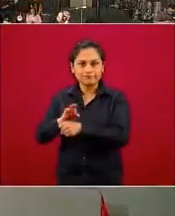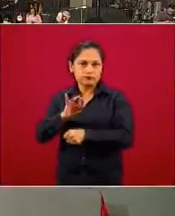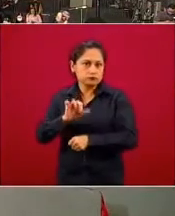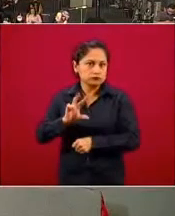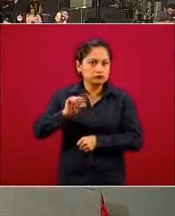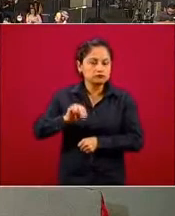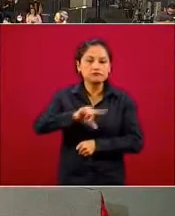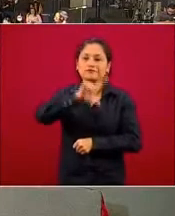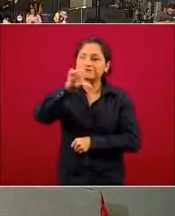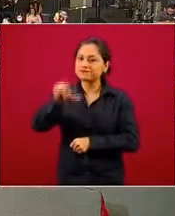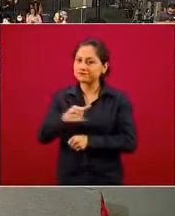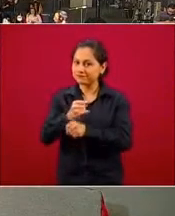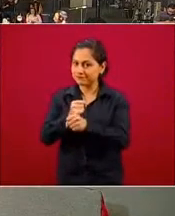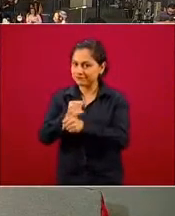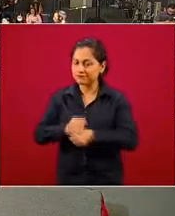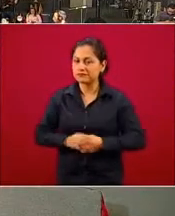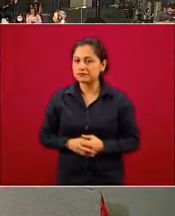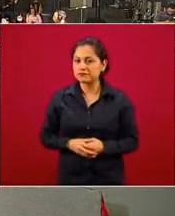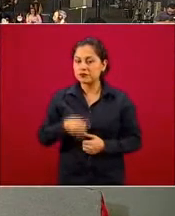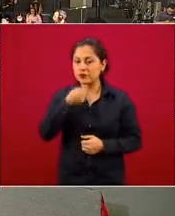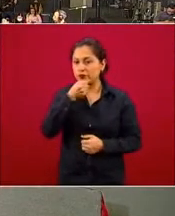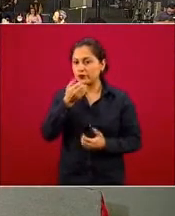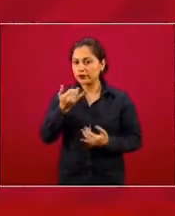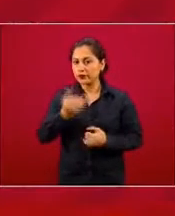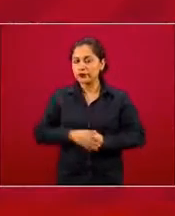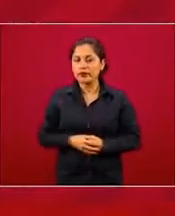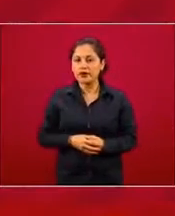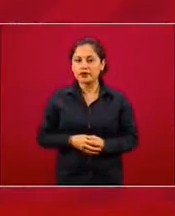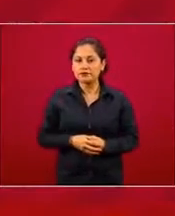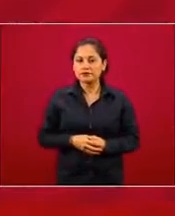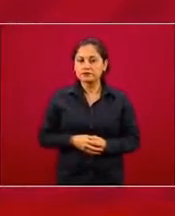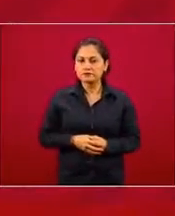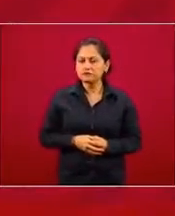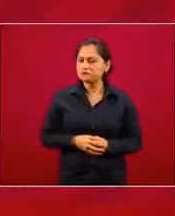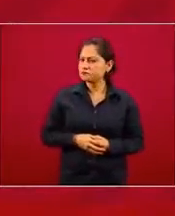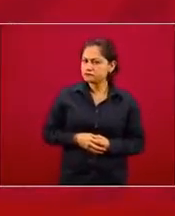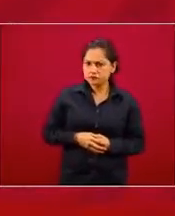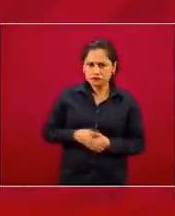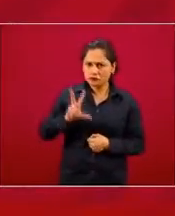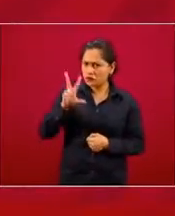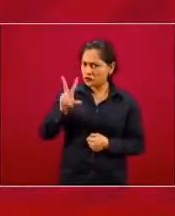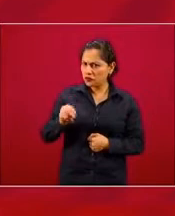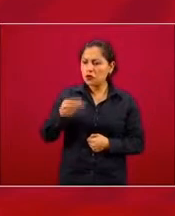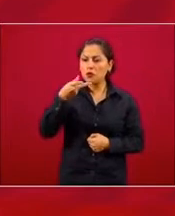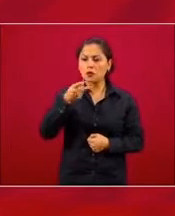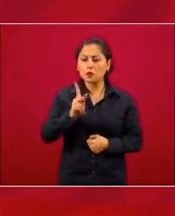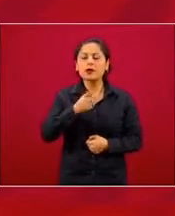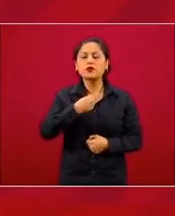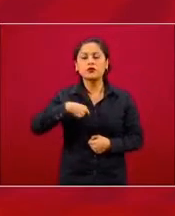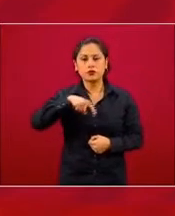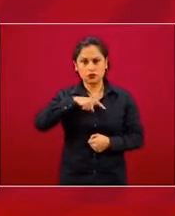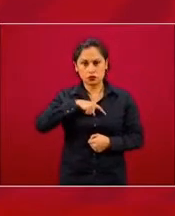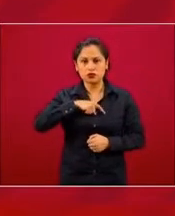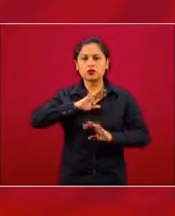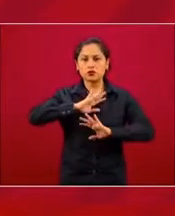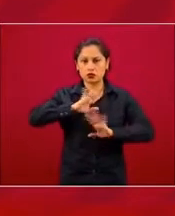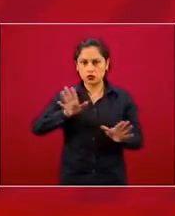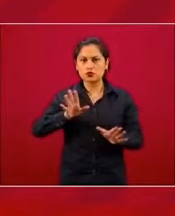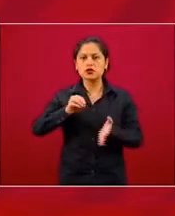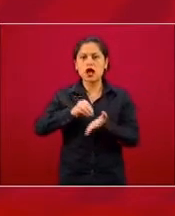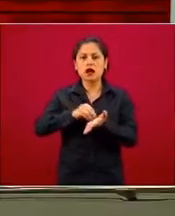have to have a percentage of this phenomena to reopen different ministries, processes. Well, not